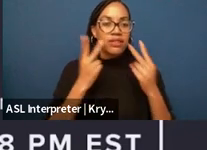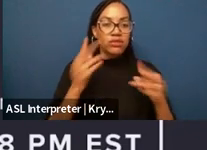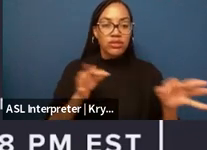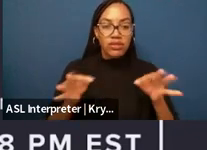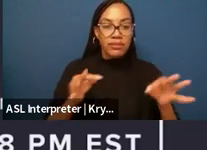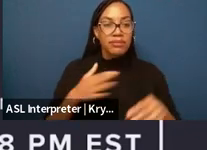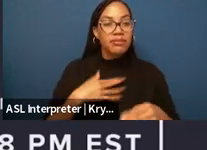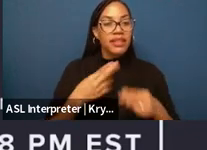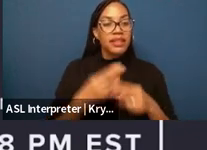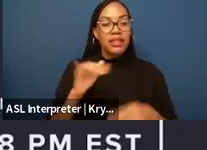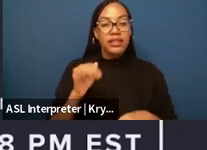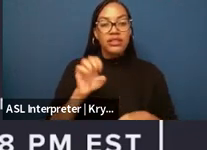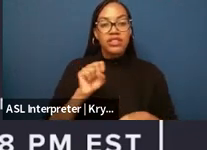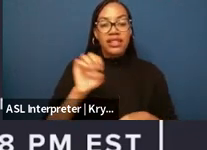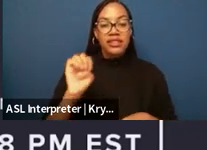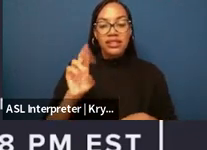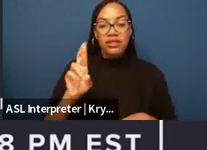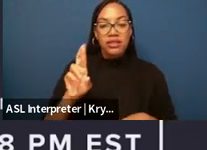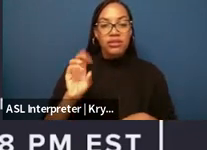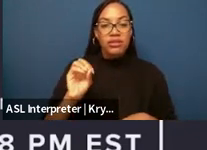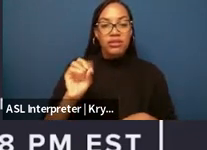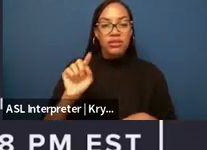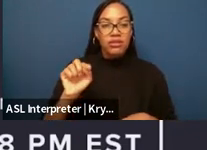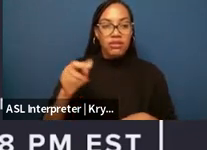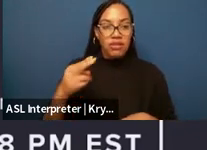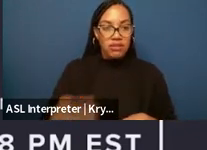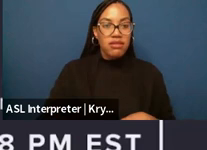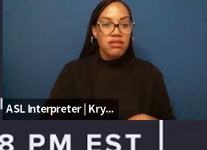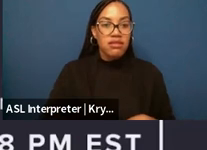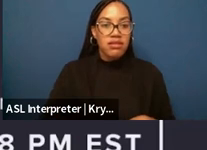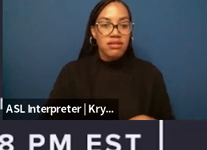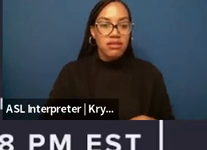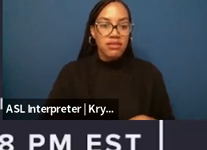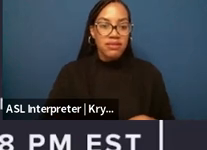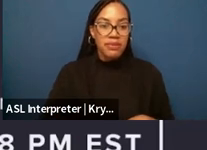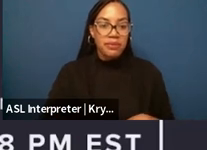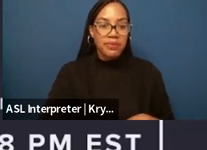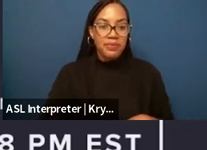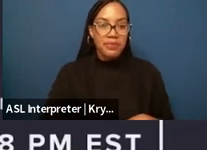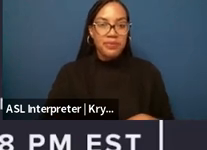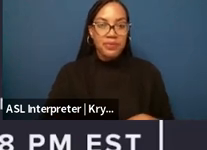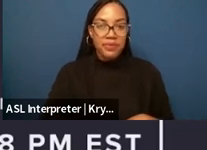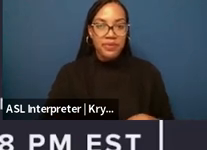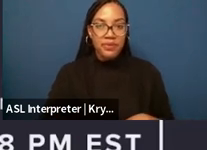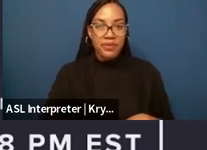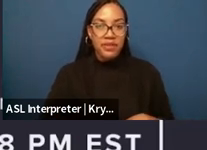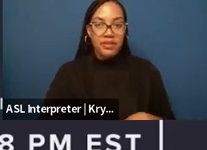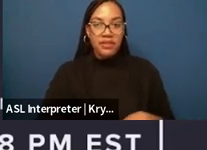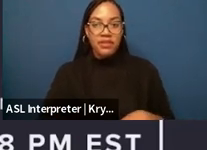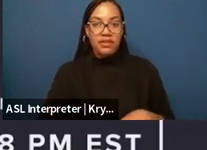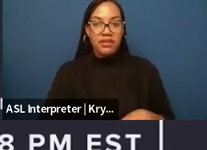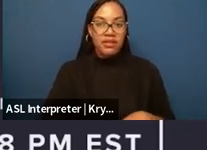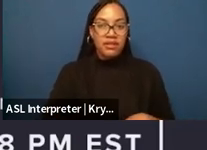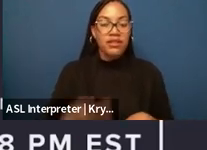My name is Jessie Roth, and I'm the director of the Institute for the Development of Human Arts. I'm a white woman wearing a